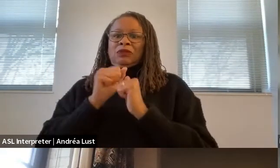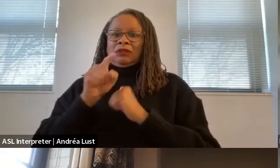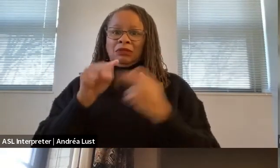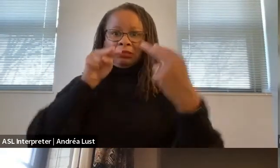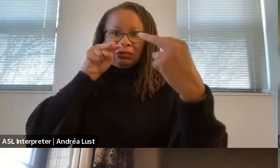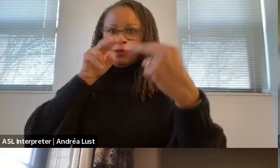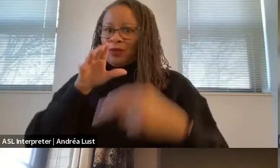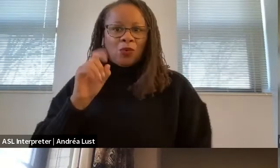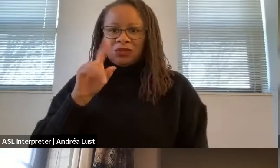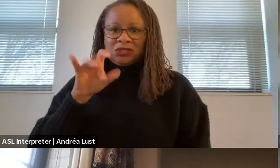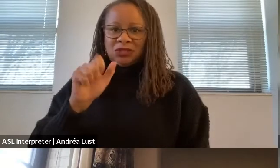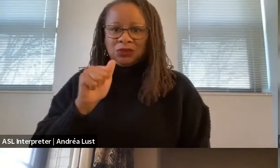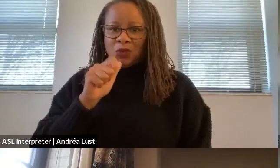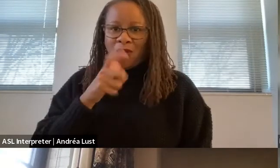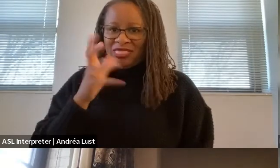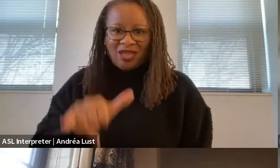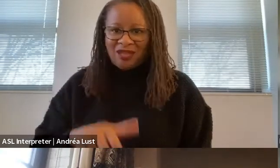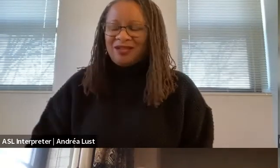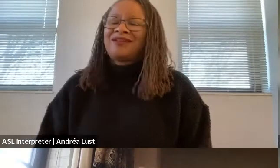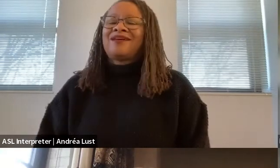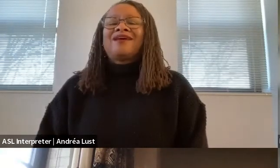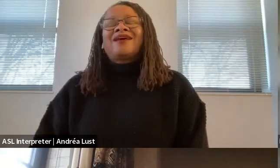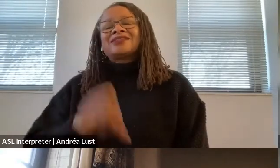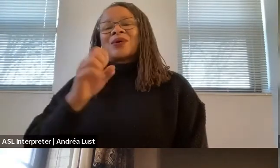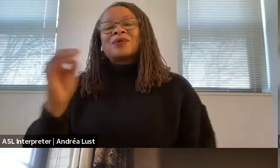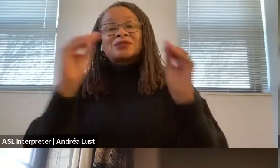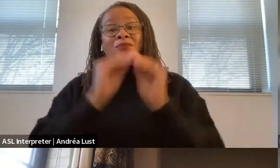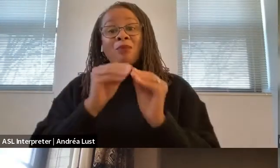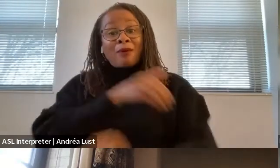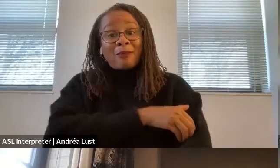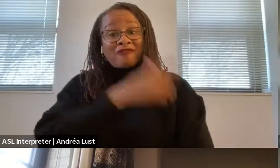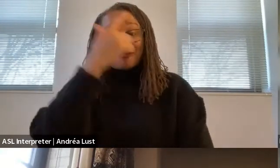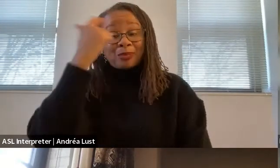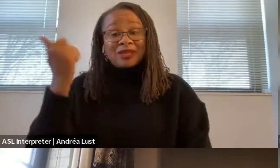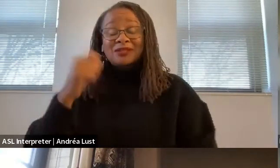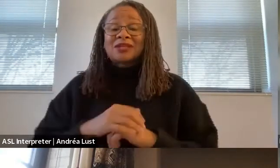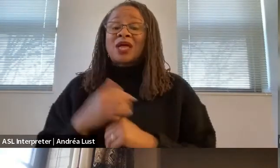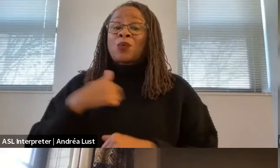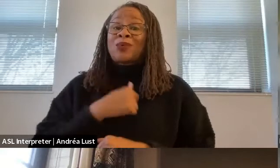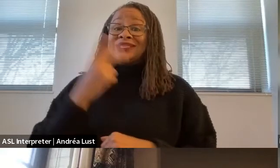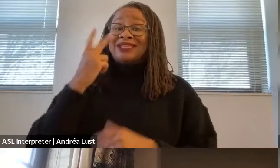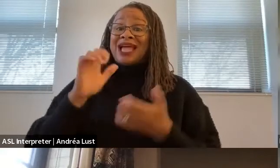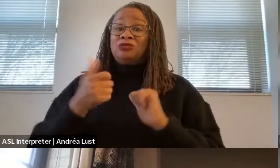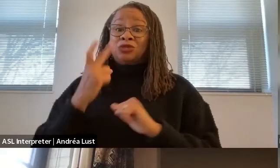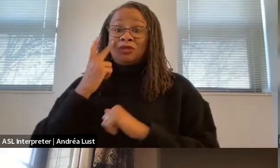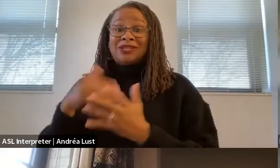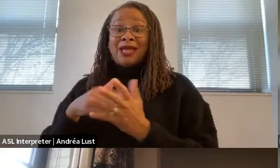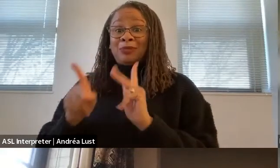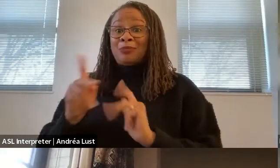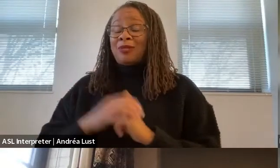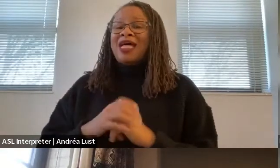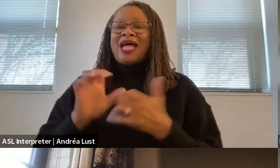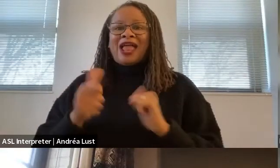Odessa. And so it's even more powerful, because then you see how she looks at people and how she